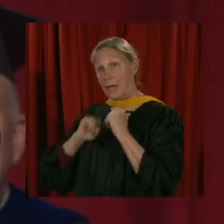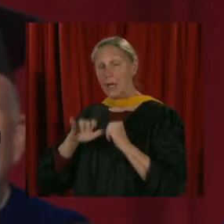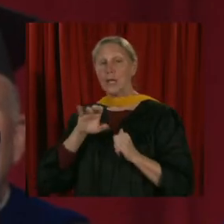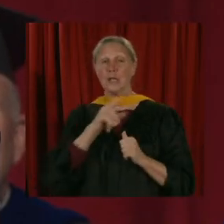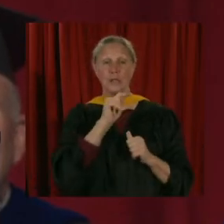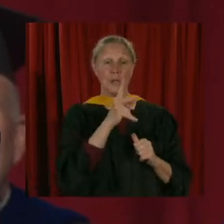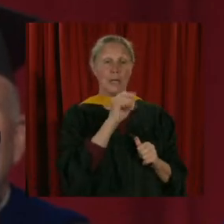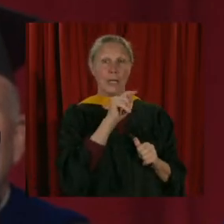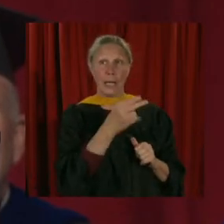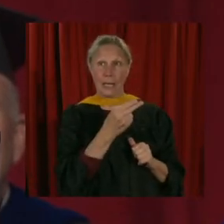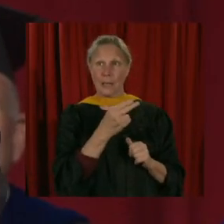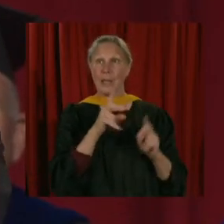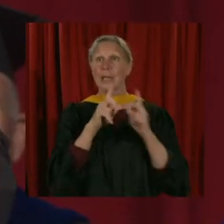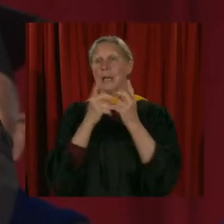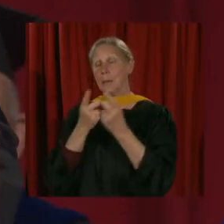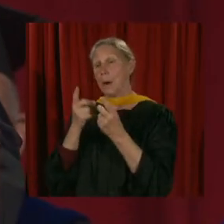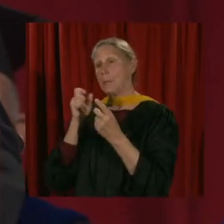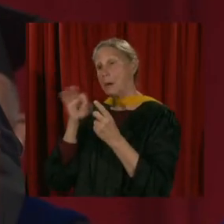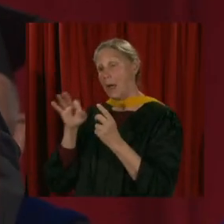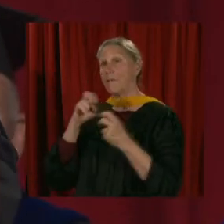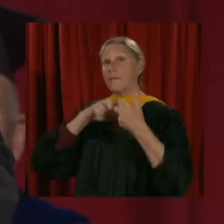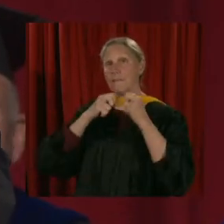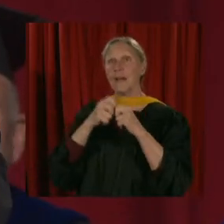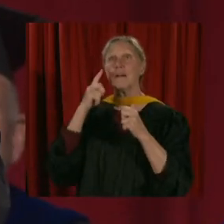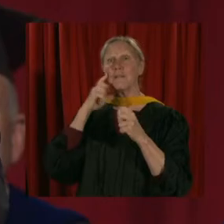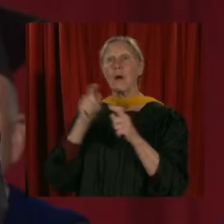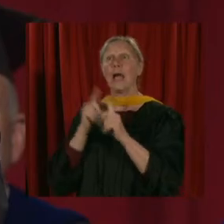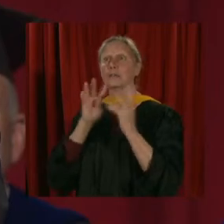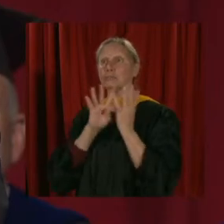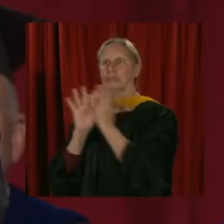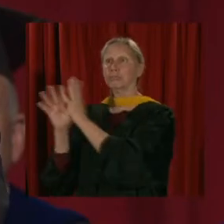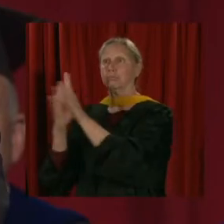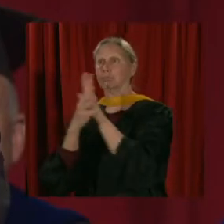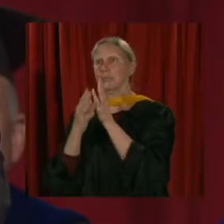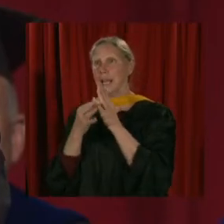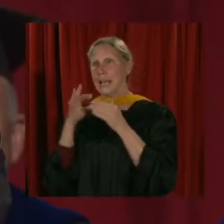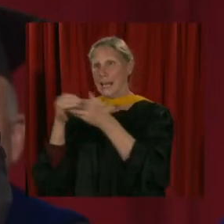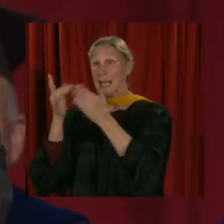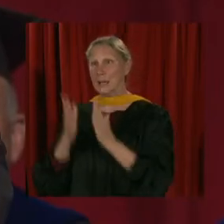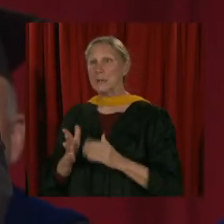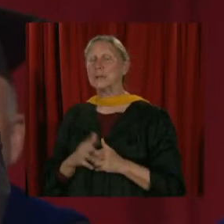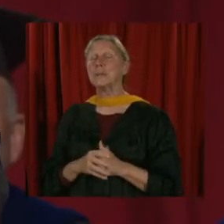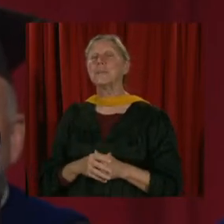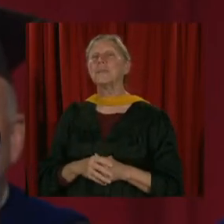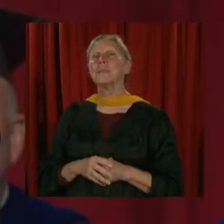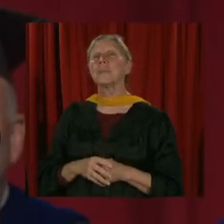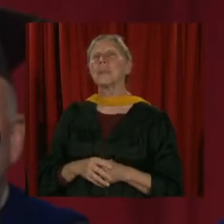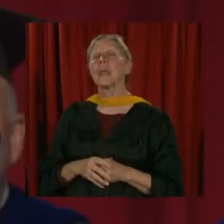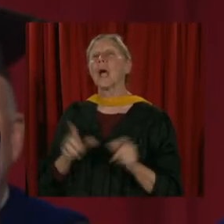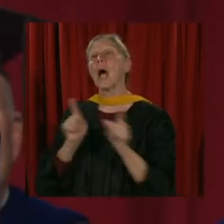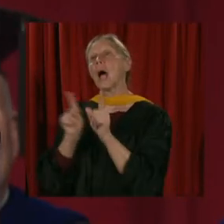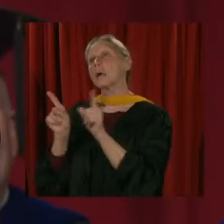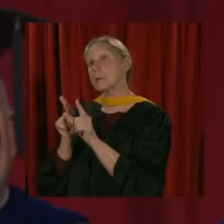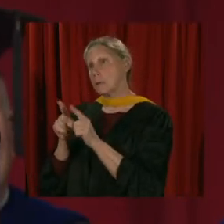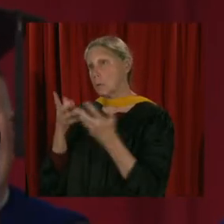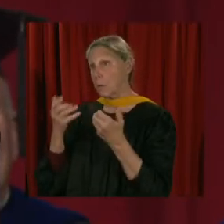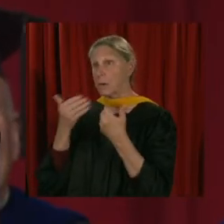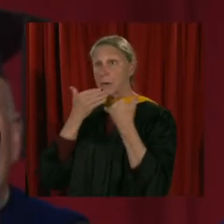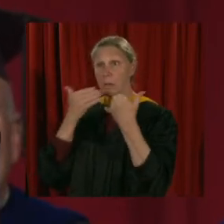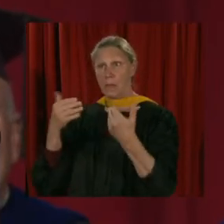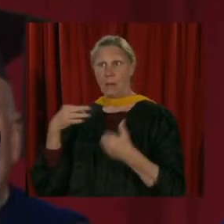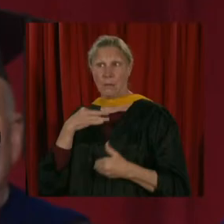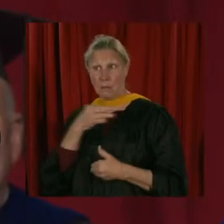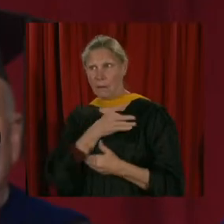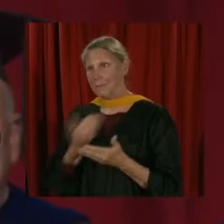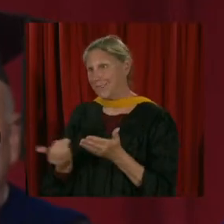Julia Kinefick, Department of Physics, for acting as marshals in our ceremony today. I would also like to thank the